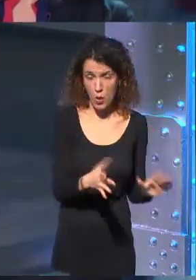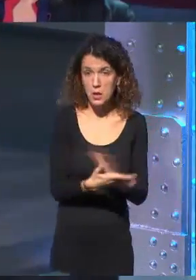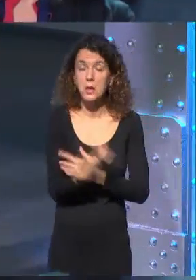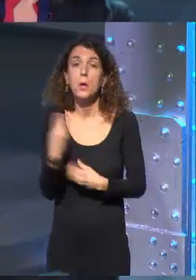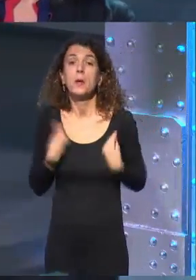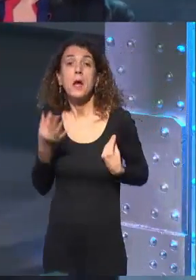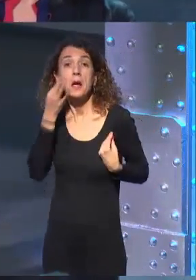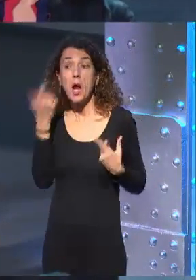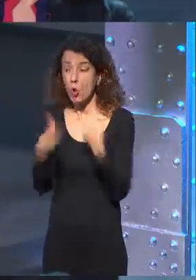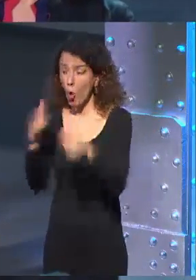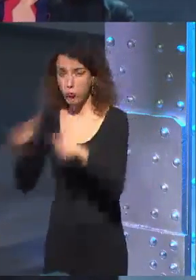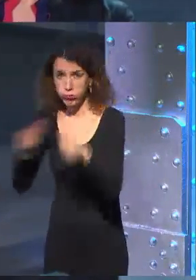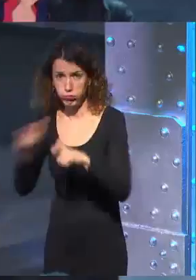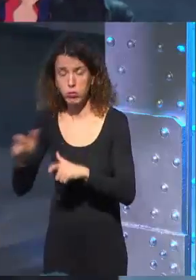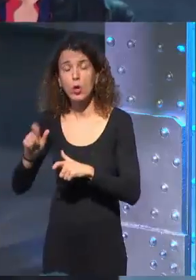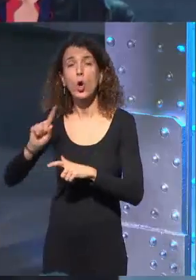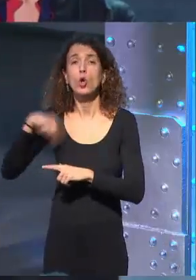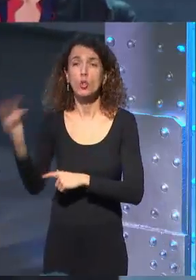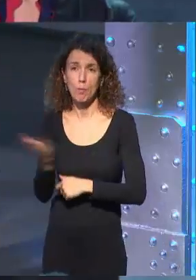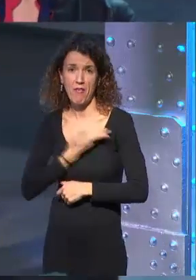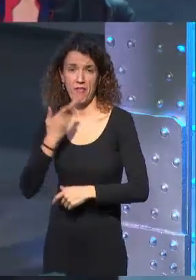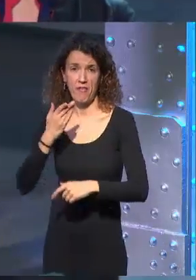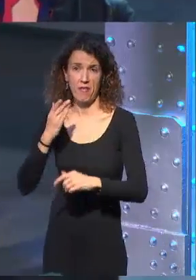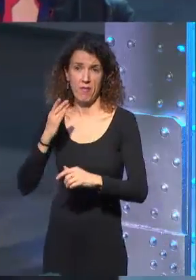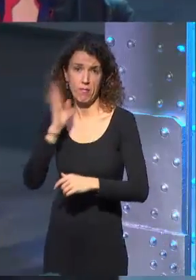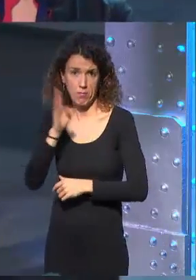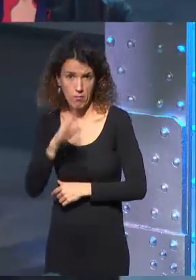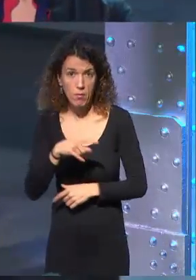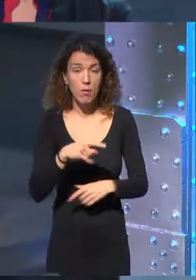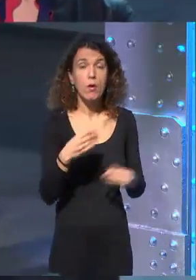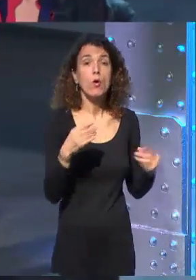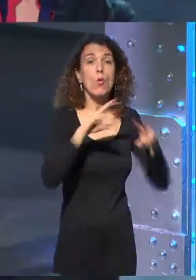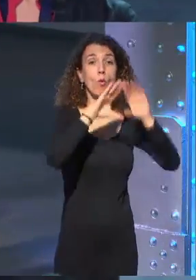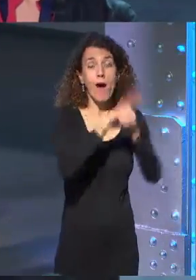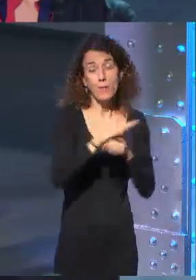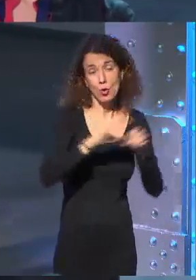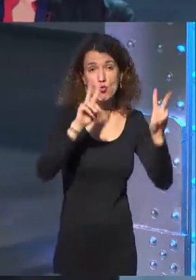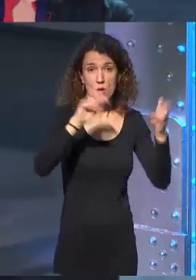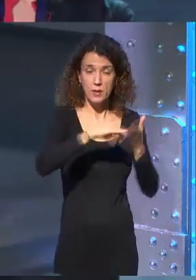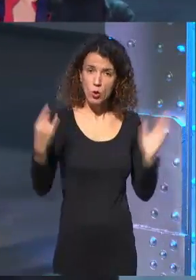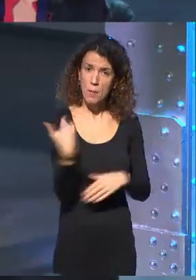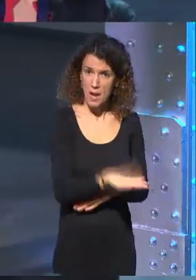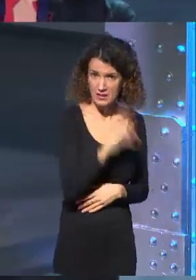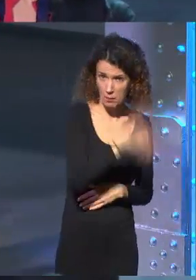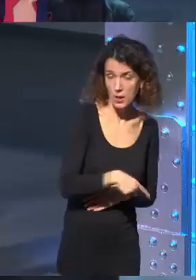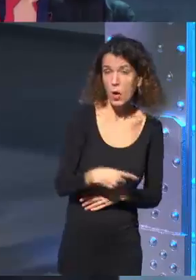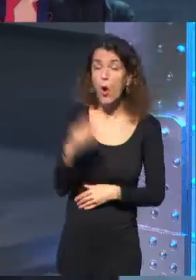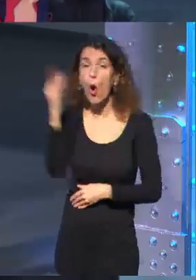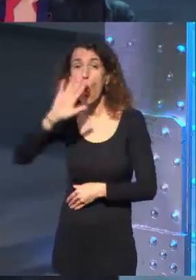in the digital world. Obviously, in the real world, certain things could